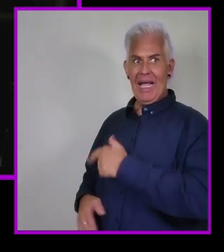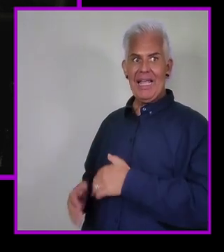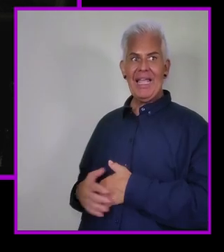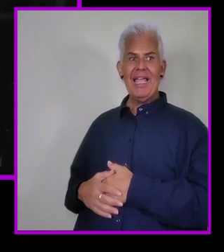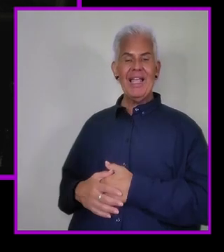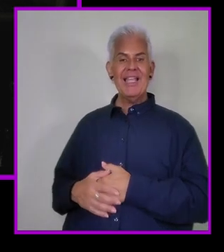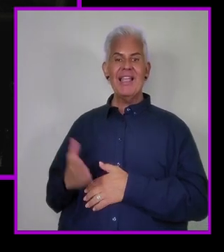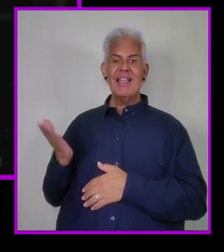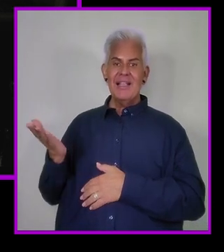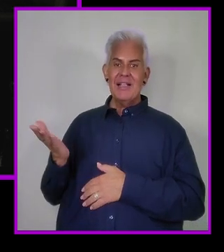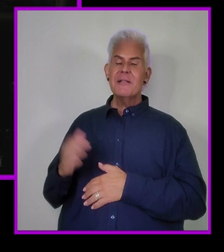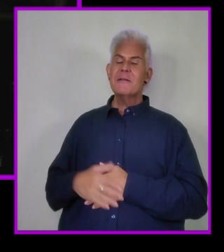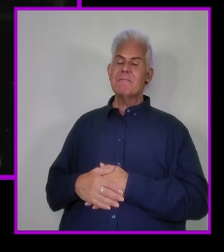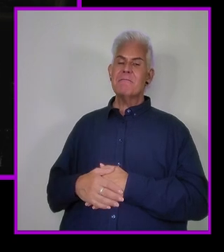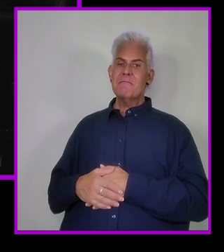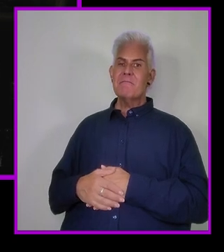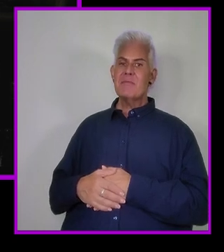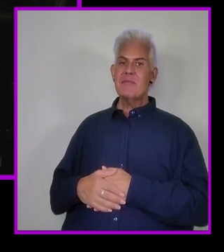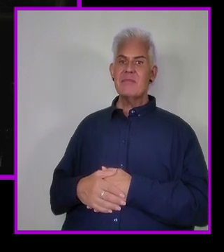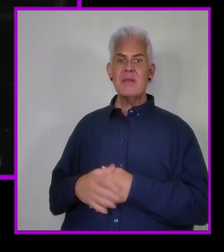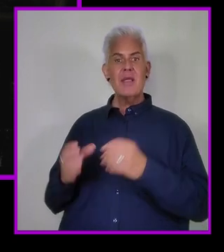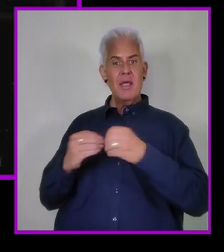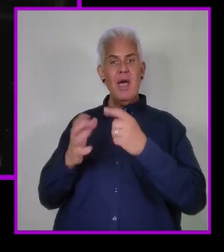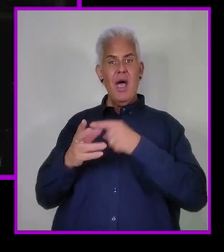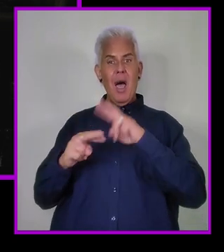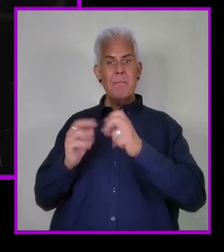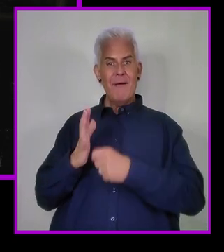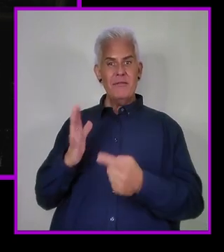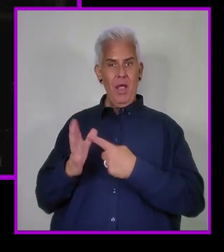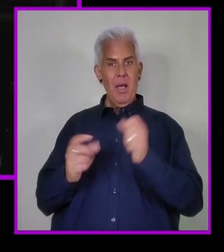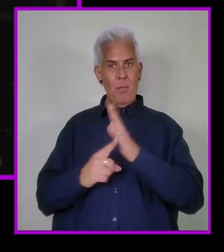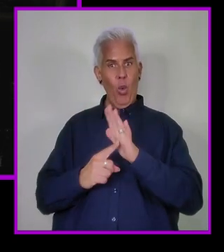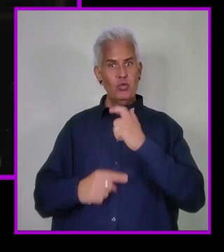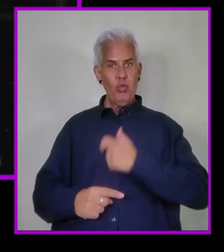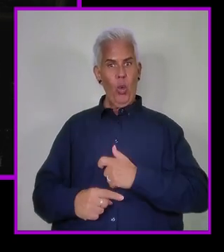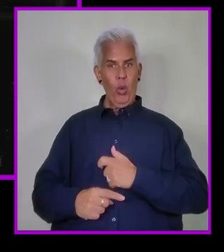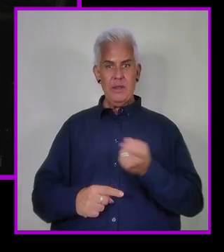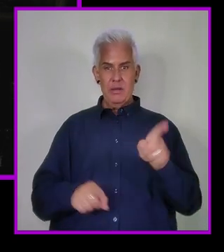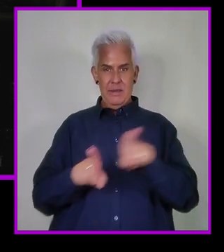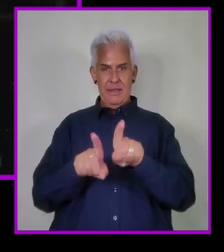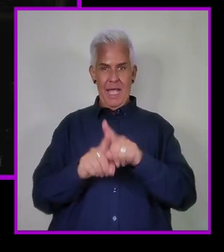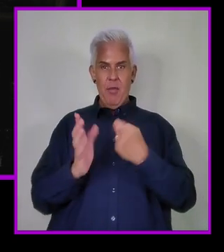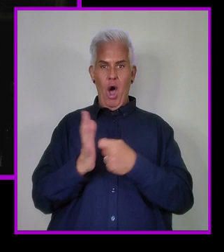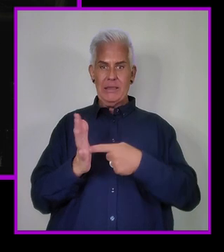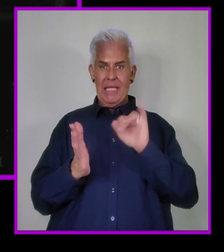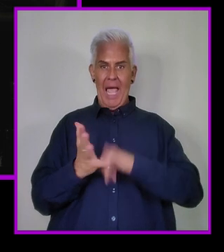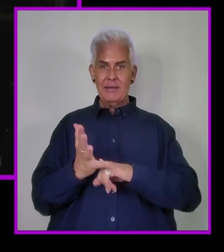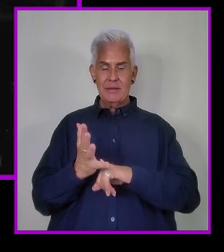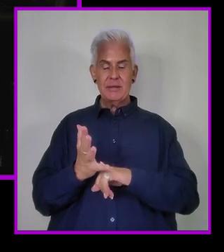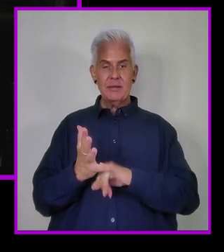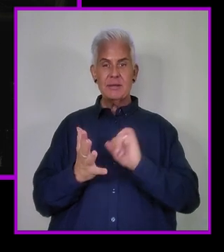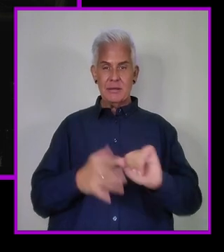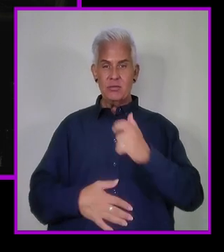But you know, Addy, I think also that BAFTA has a really big role to play here. BAFTA and RTS and organisations like that,